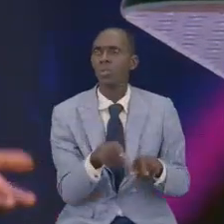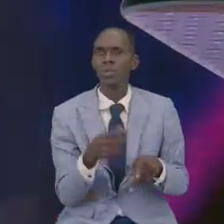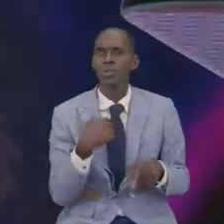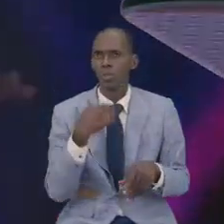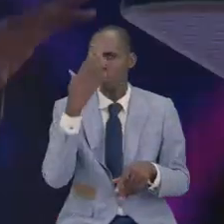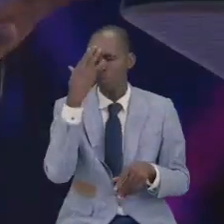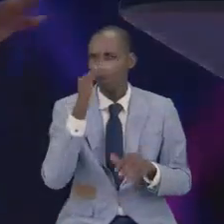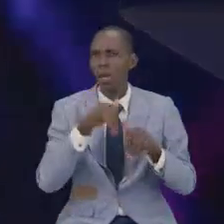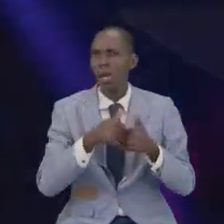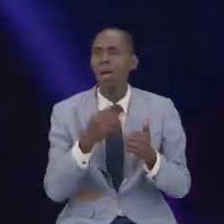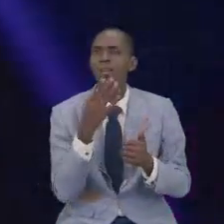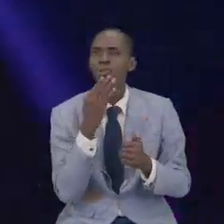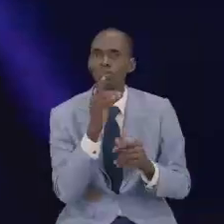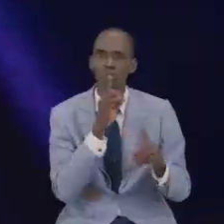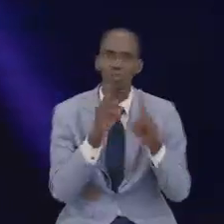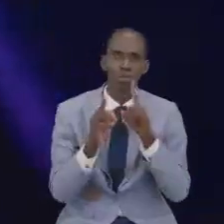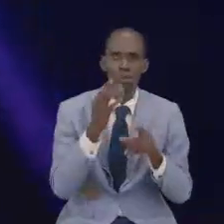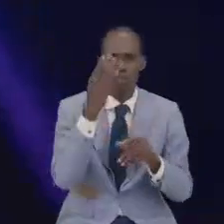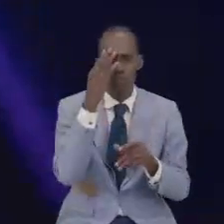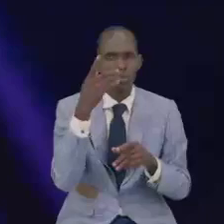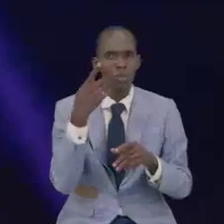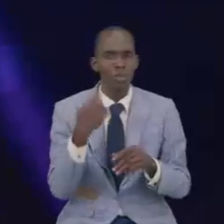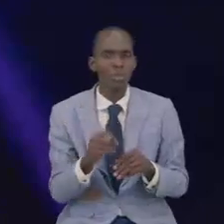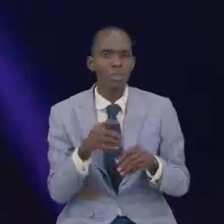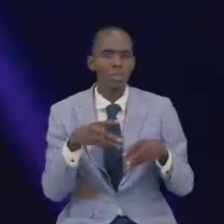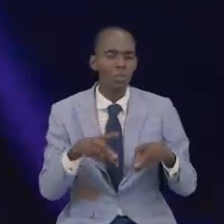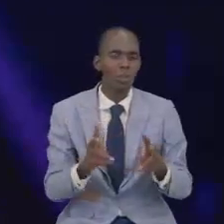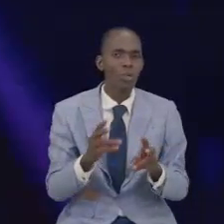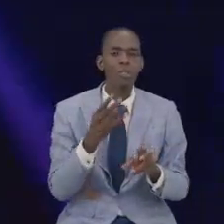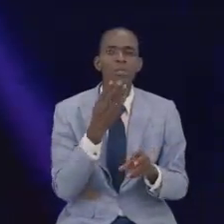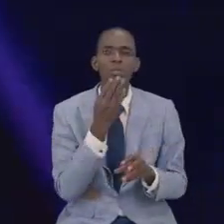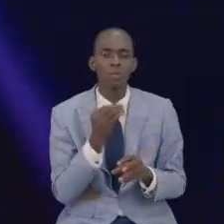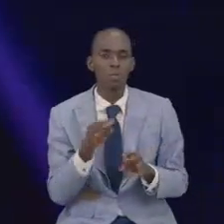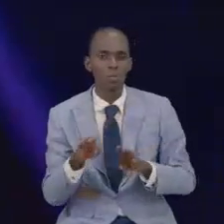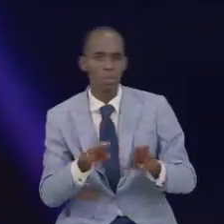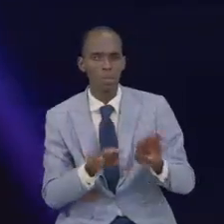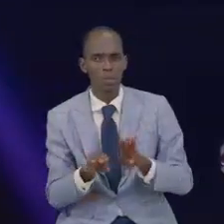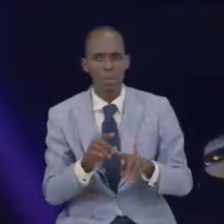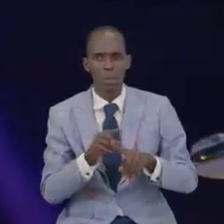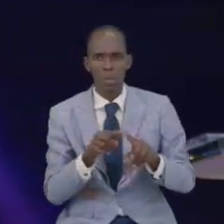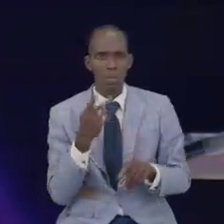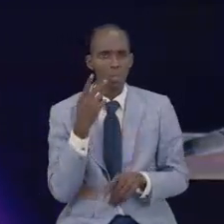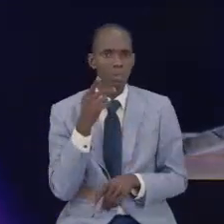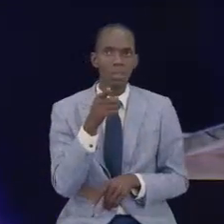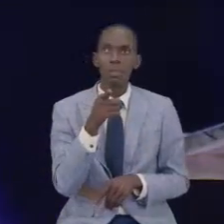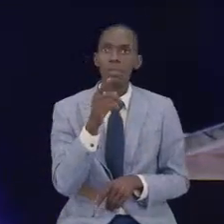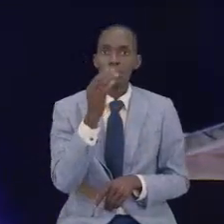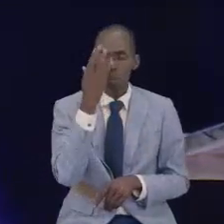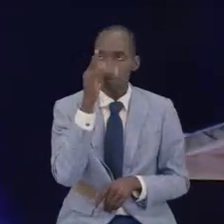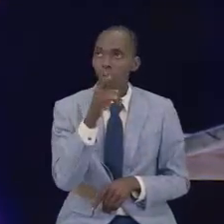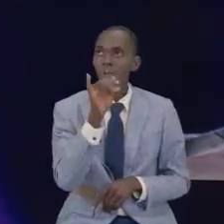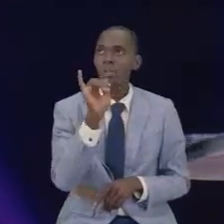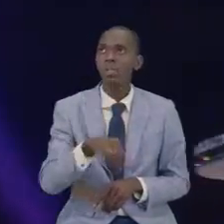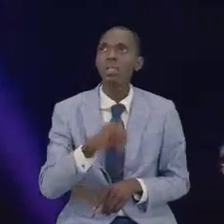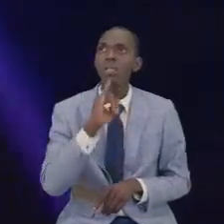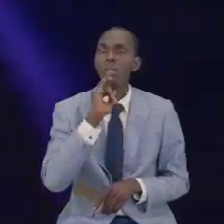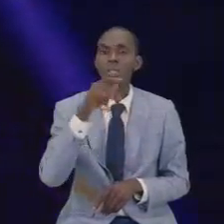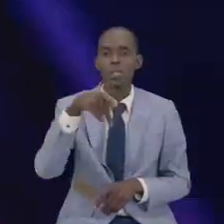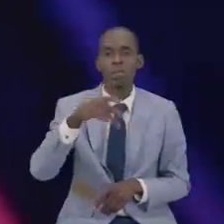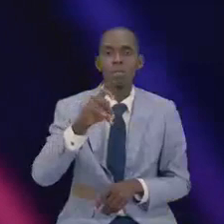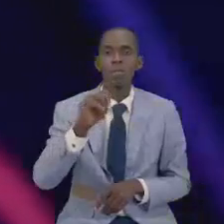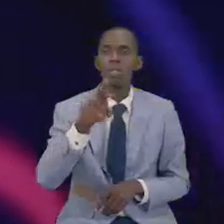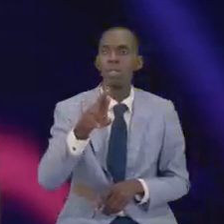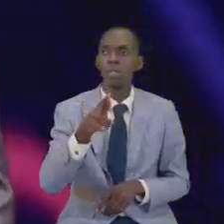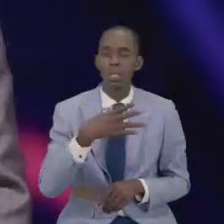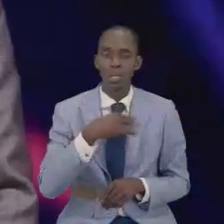Jews are, and we know the kind of fear and timidity to have. Look at that, that's Peter. And that Peter,